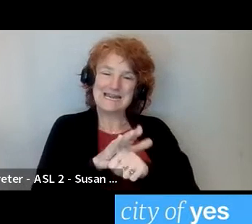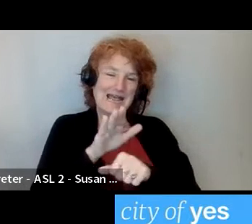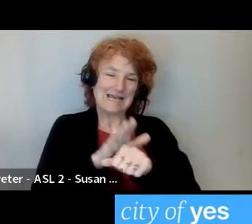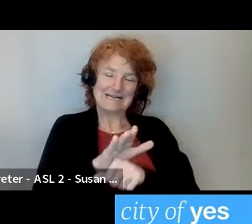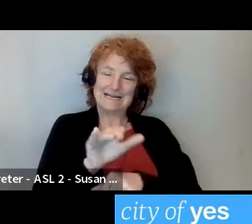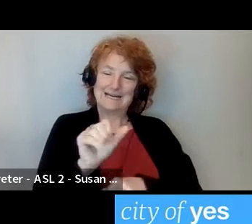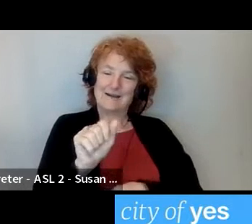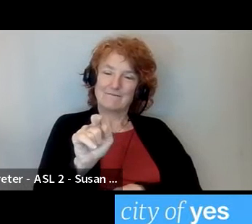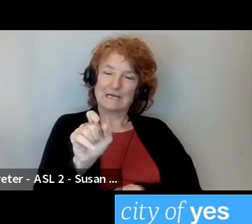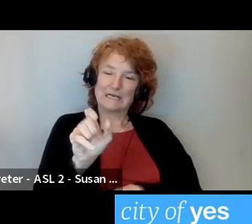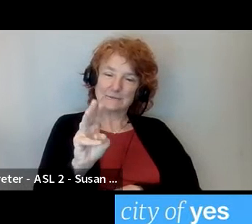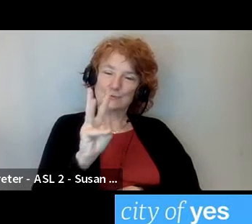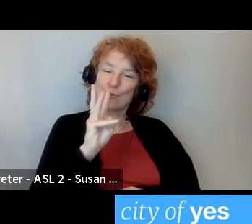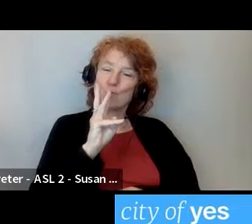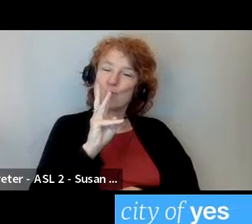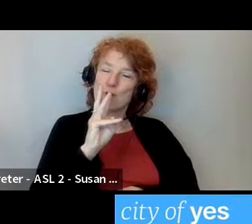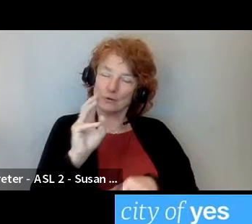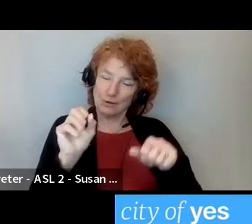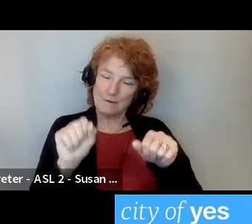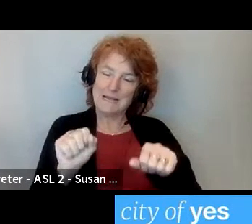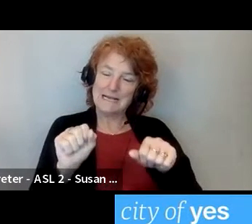area, and we